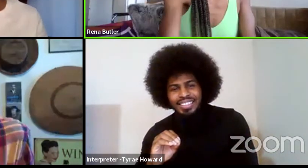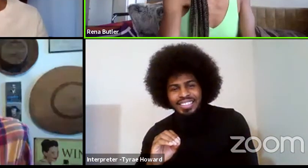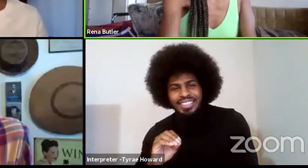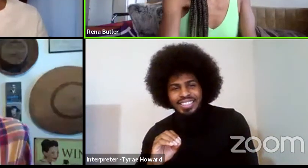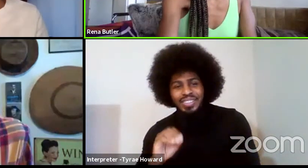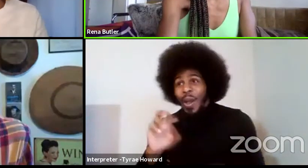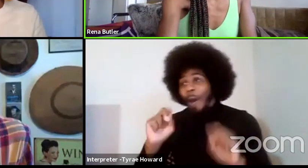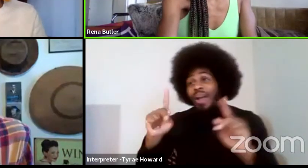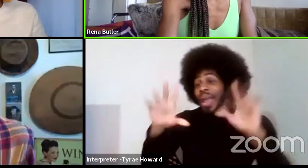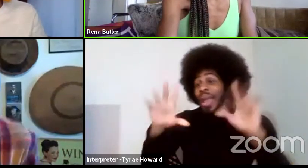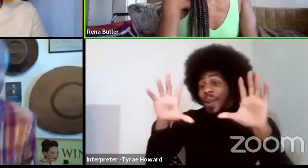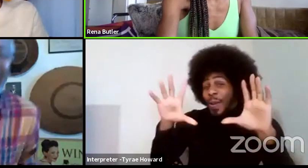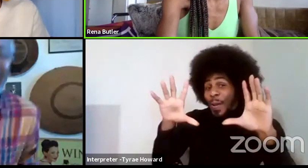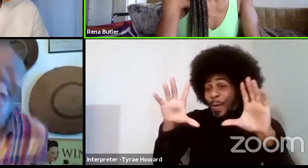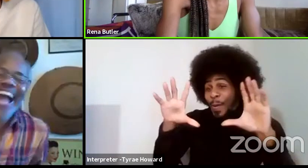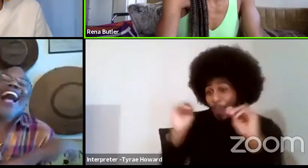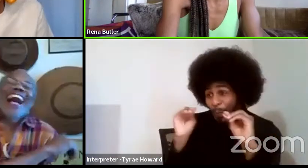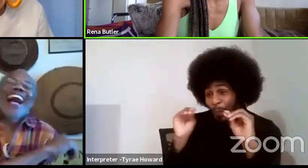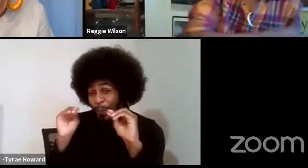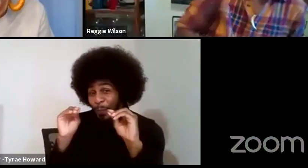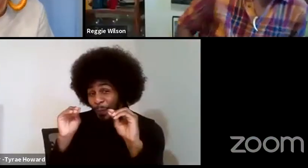boo, I'm out.